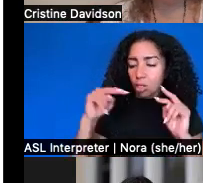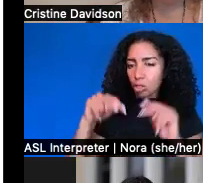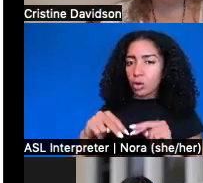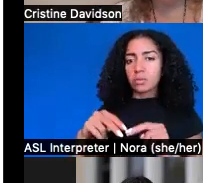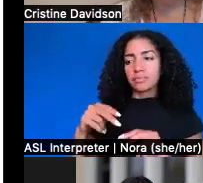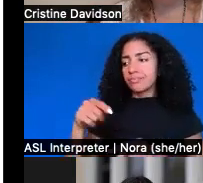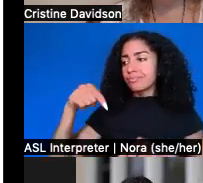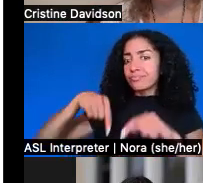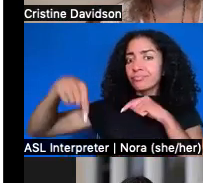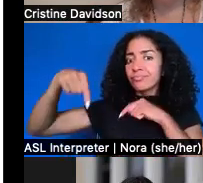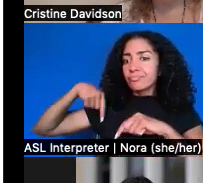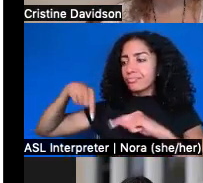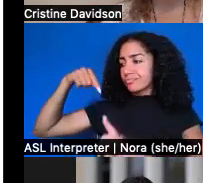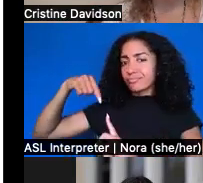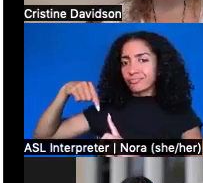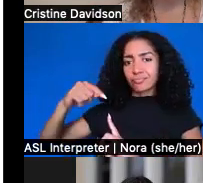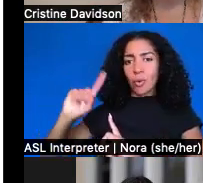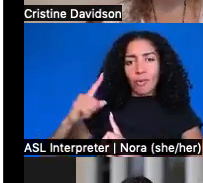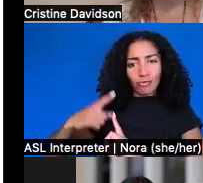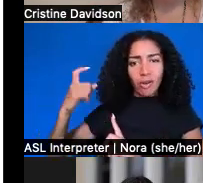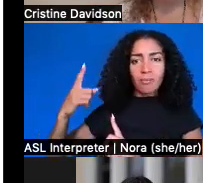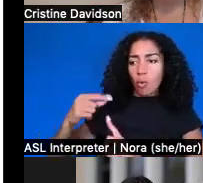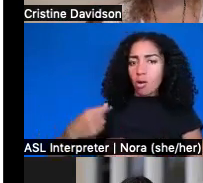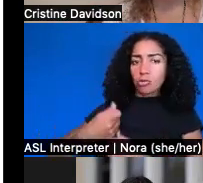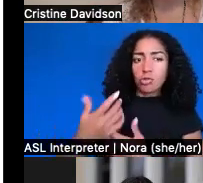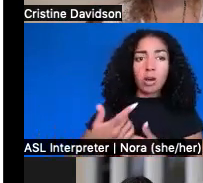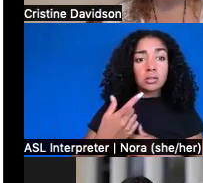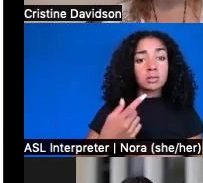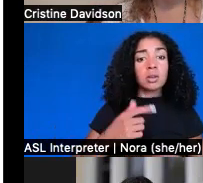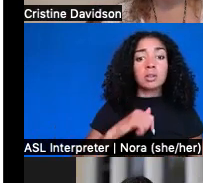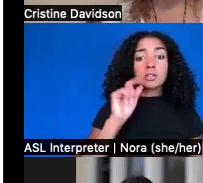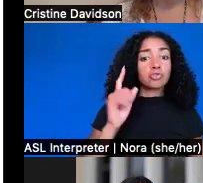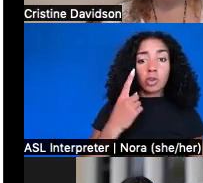not just on this continent, but others, rape is a tool of conquest, right?